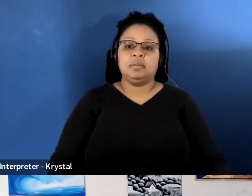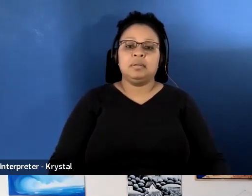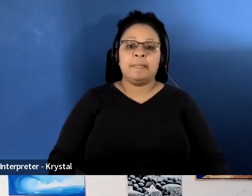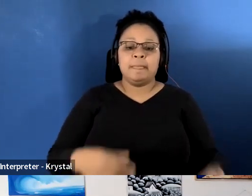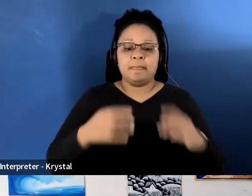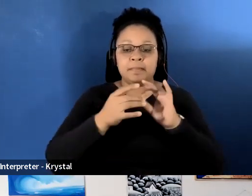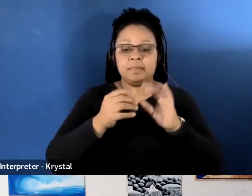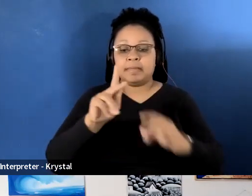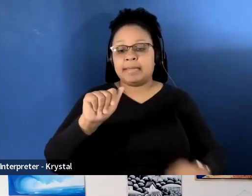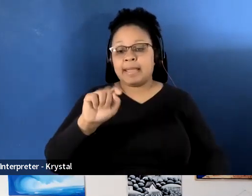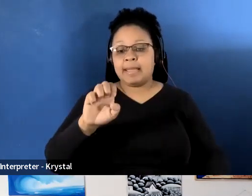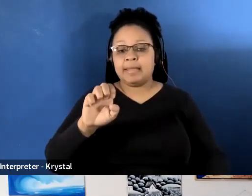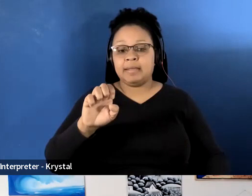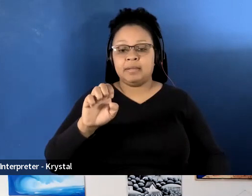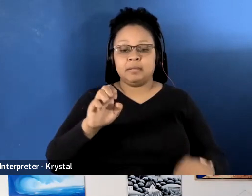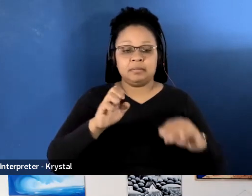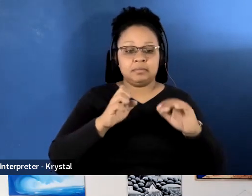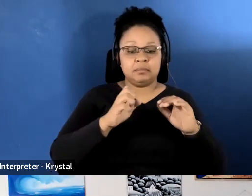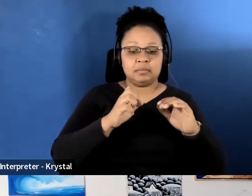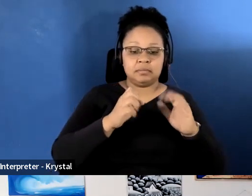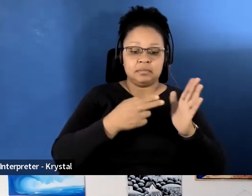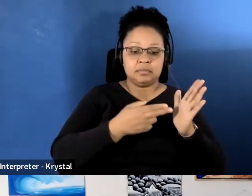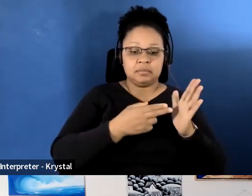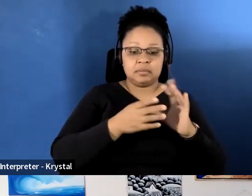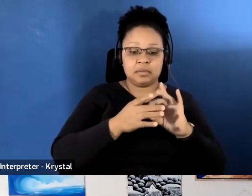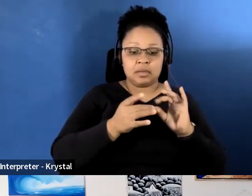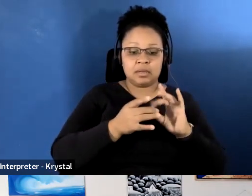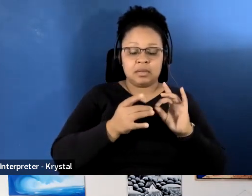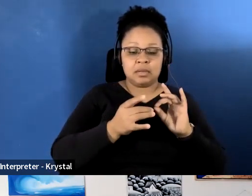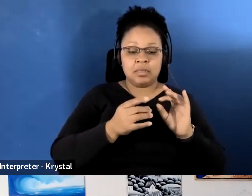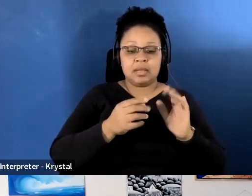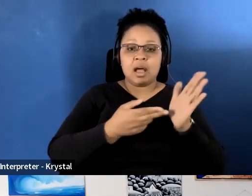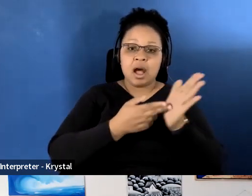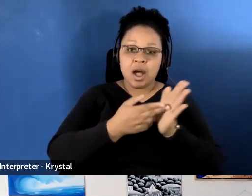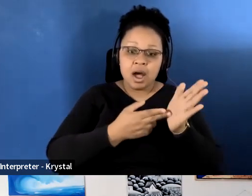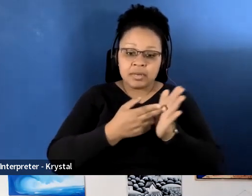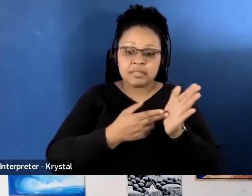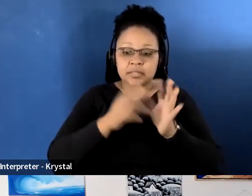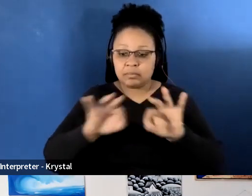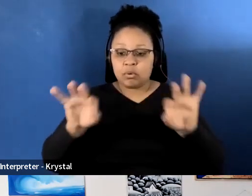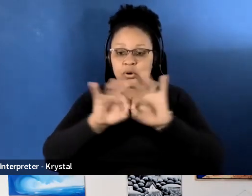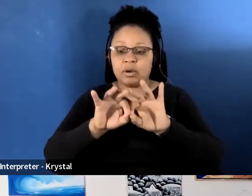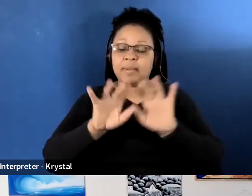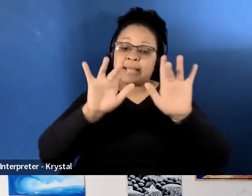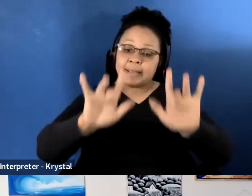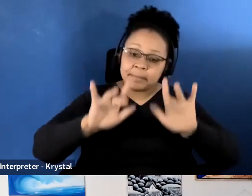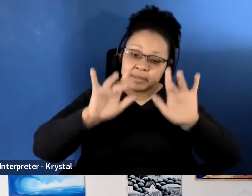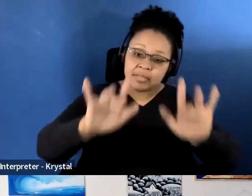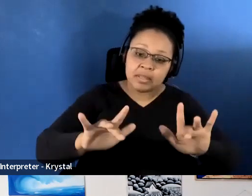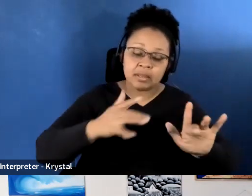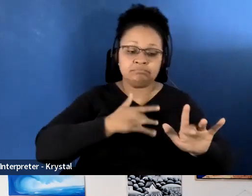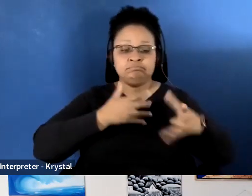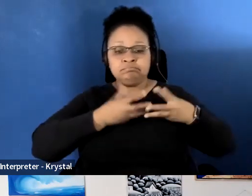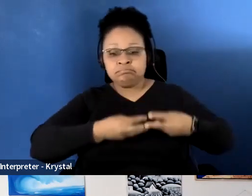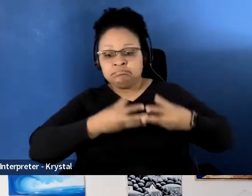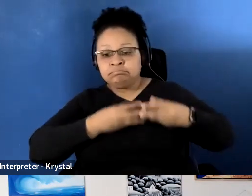comments. Kate did say that honesty is important, but so are things like empathy, compassion, and